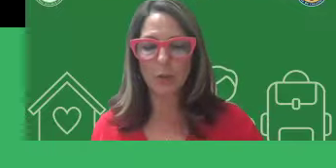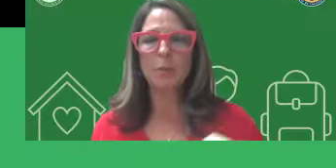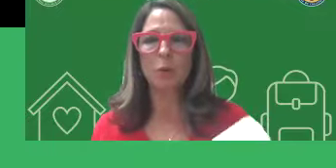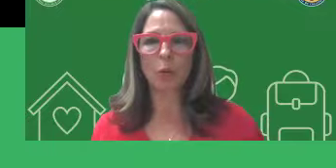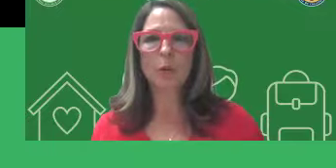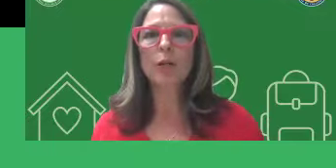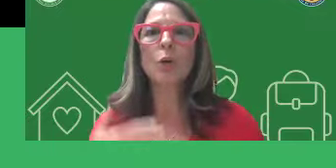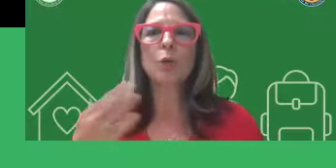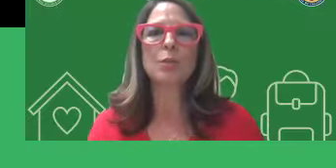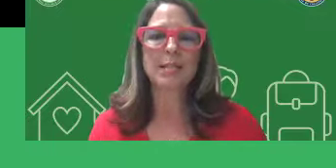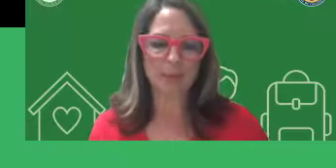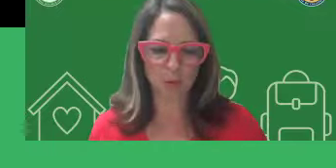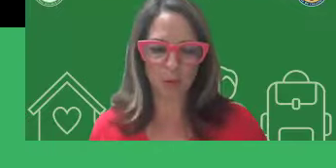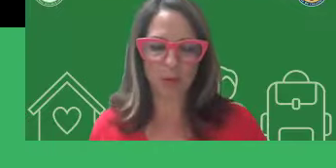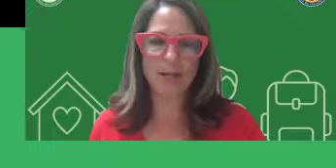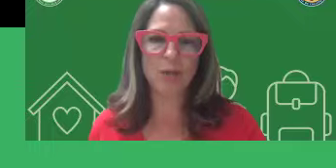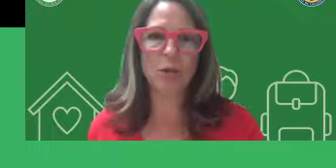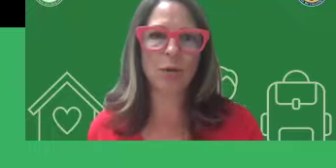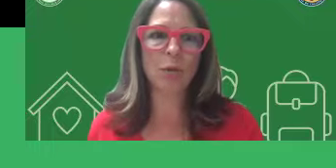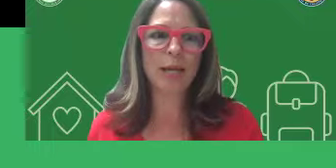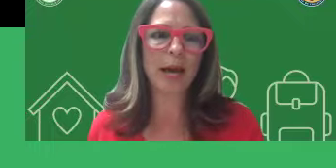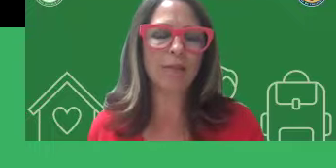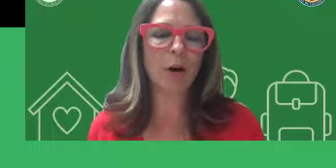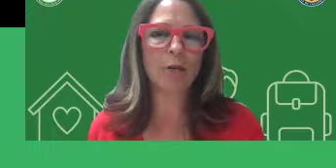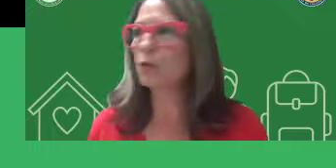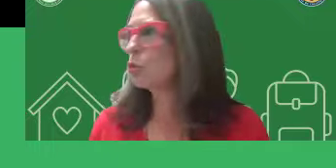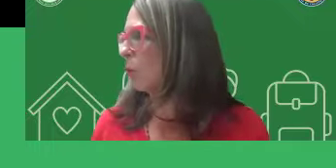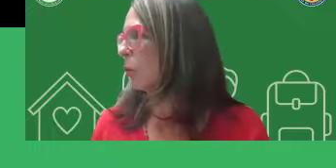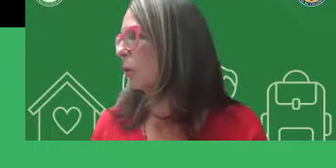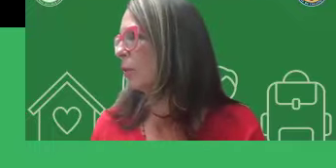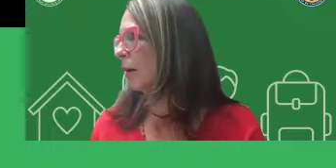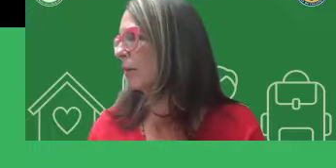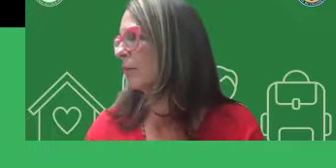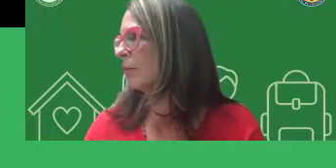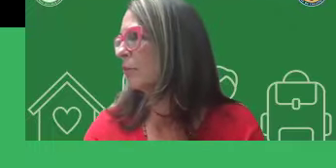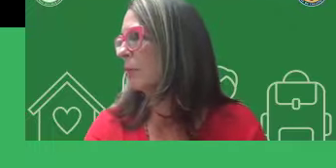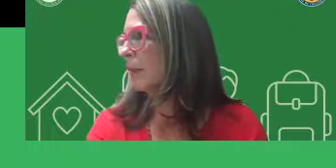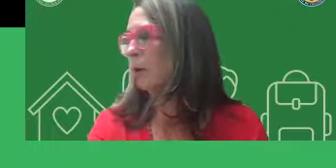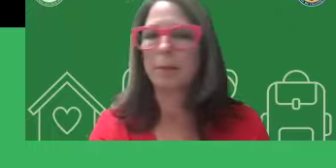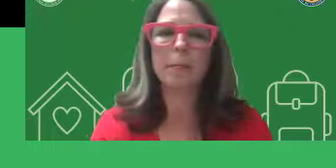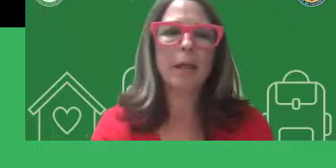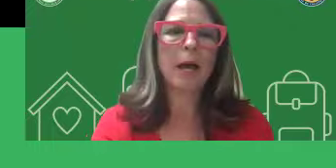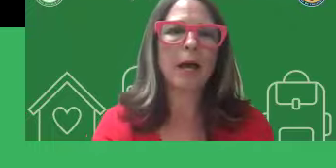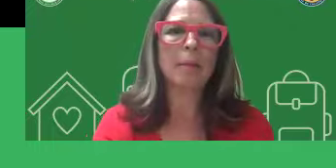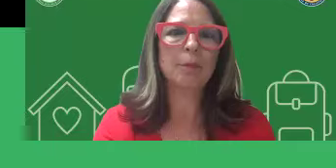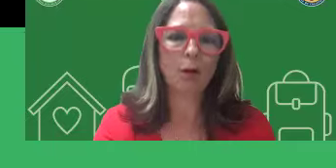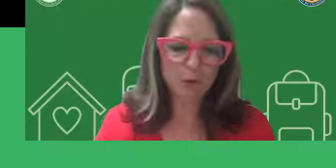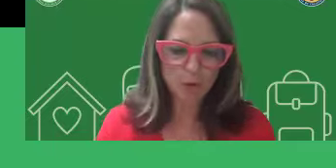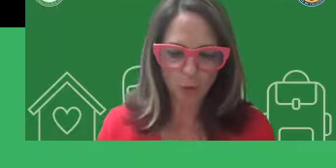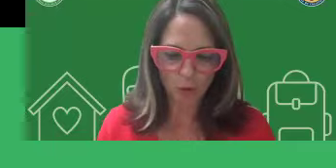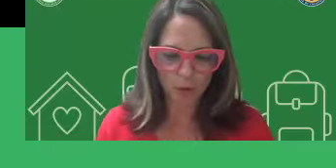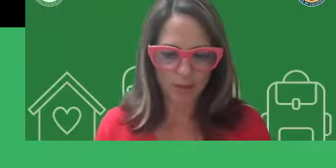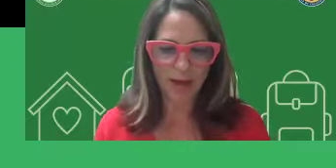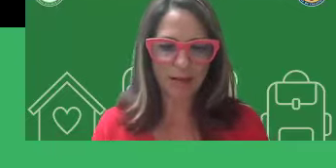before we get going more, we want to know who's in the room. And so we have our first poll. Are you back on? Okay.